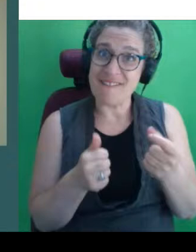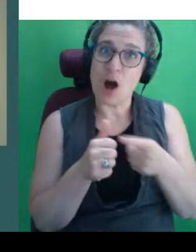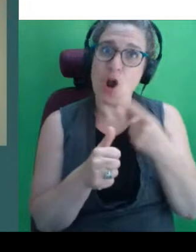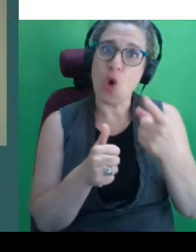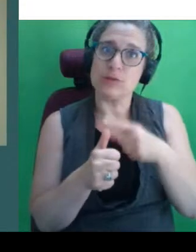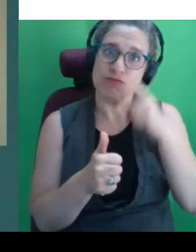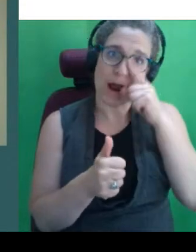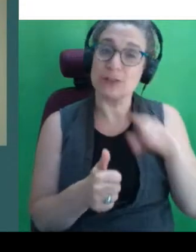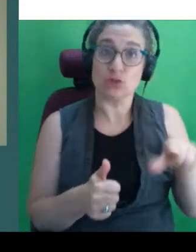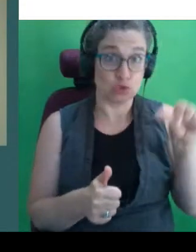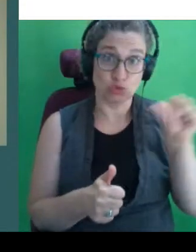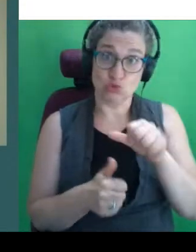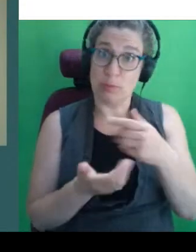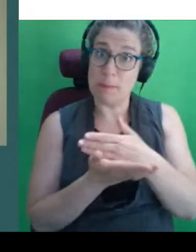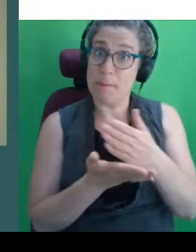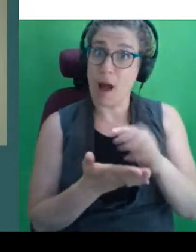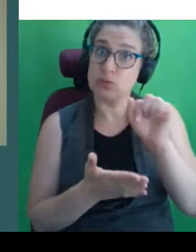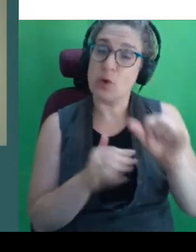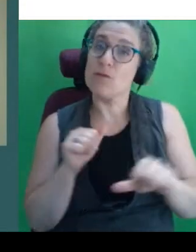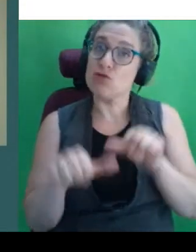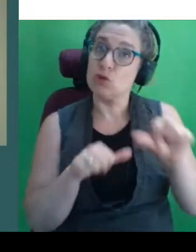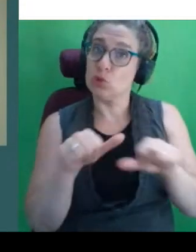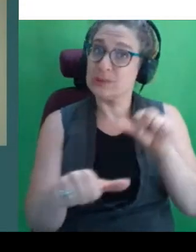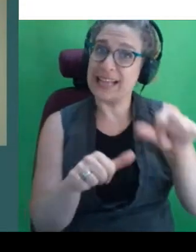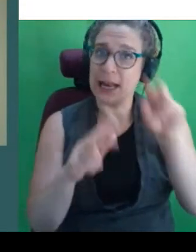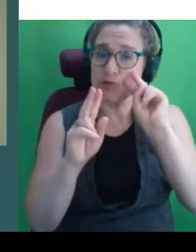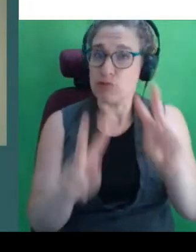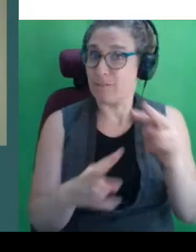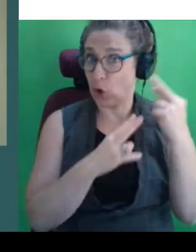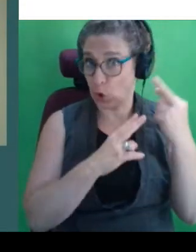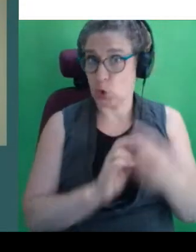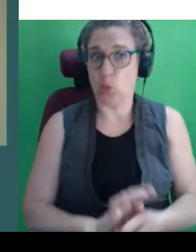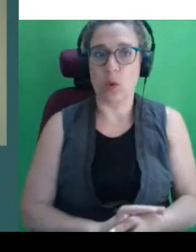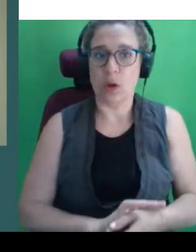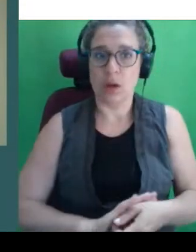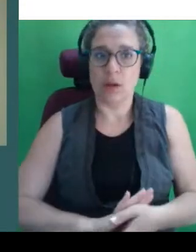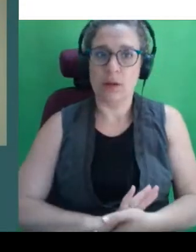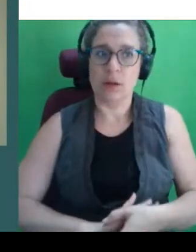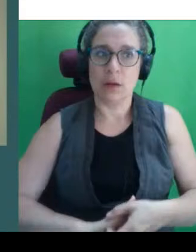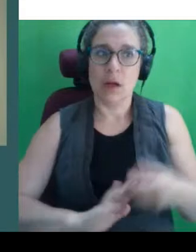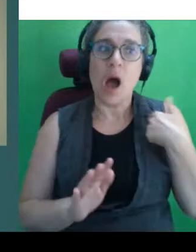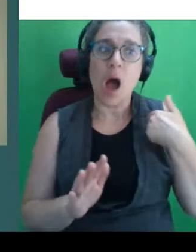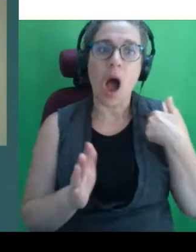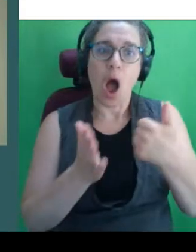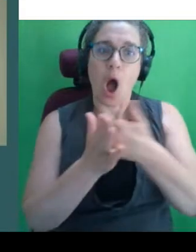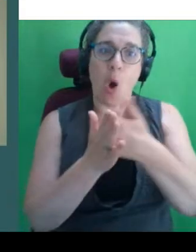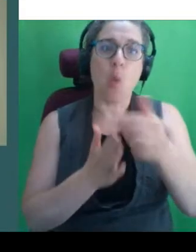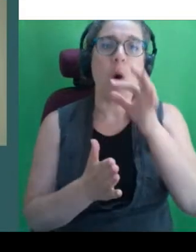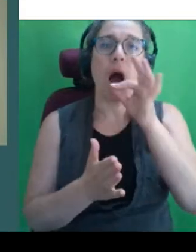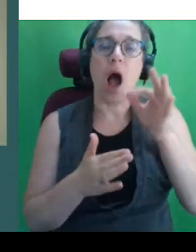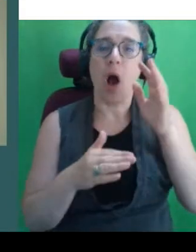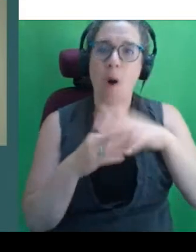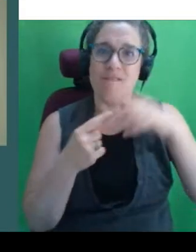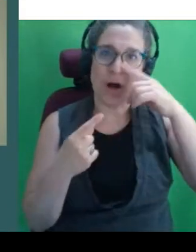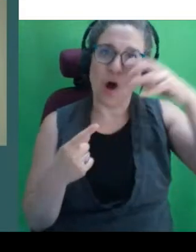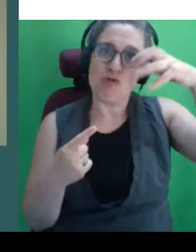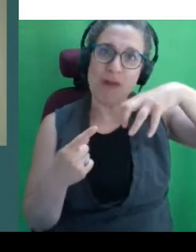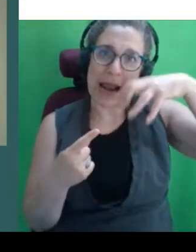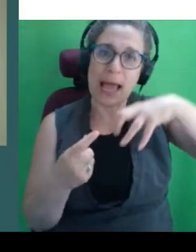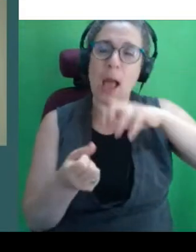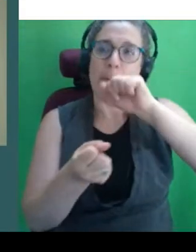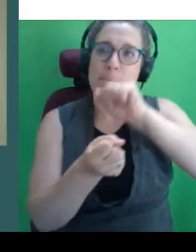routine review. So I always ask my patients about runny, blocked, stuffy, sneezy nose, out with